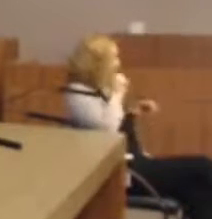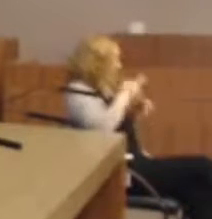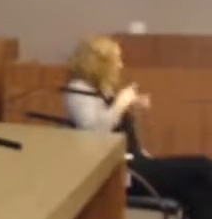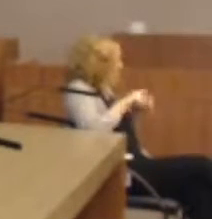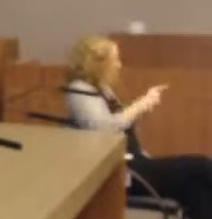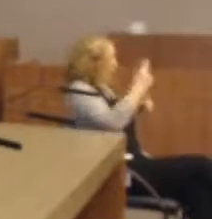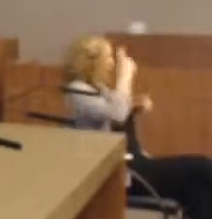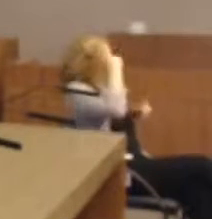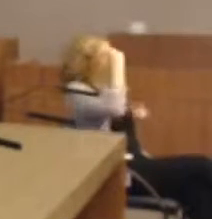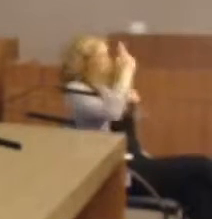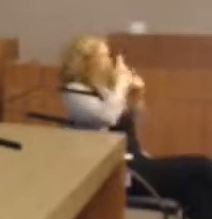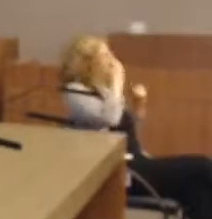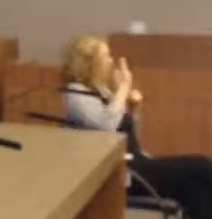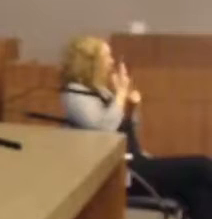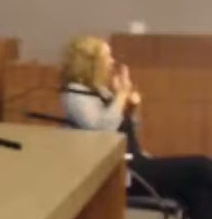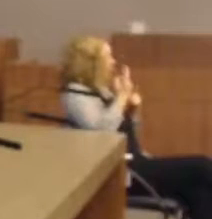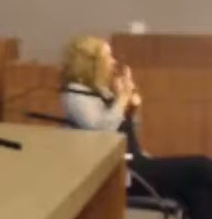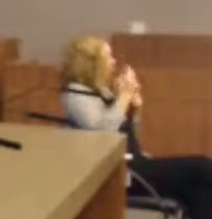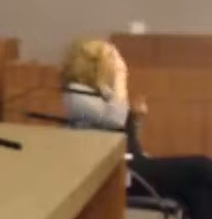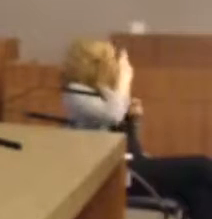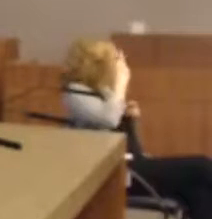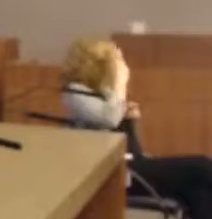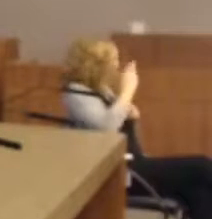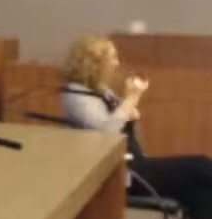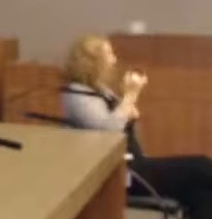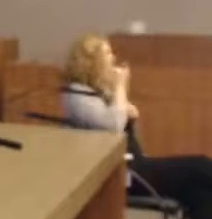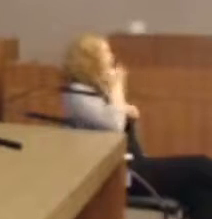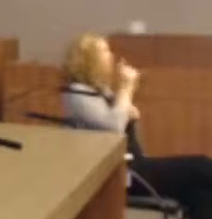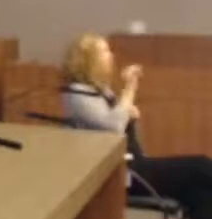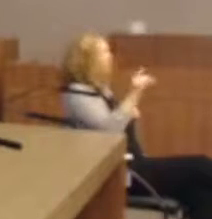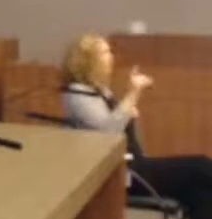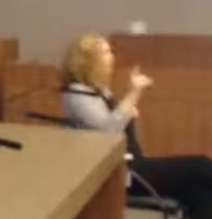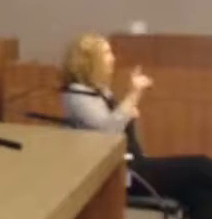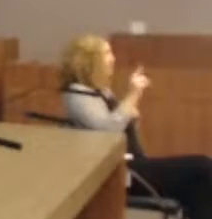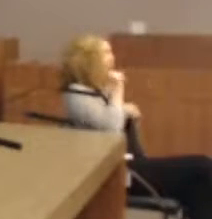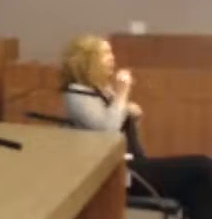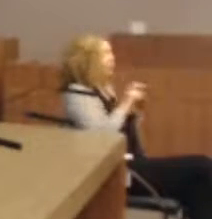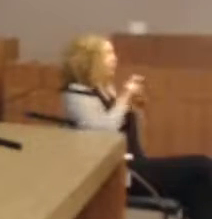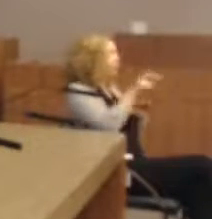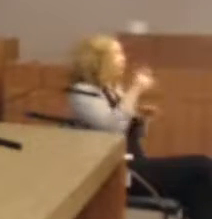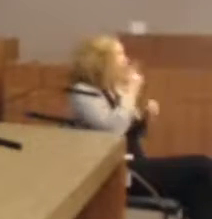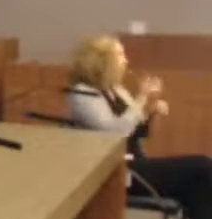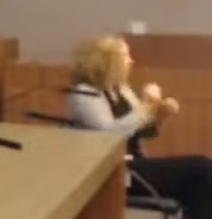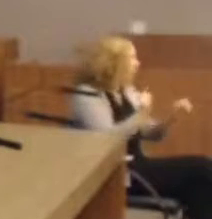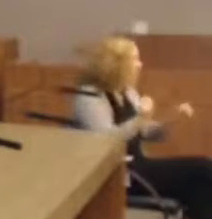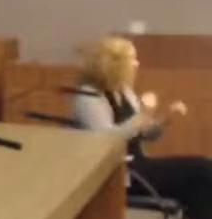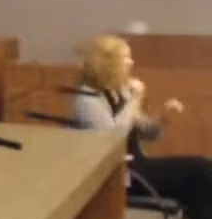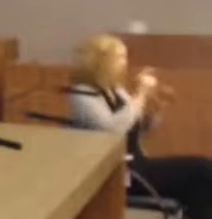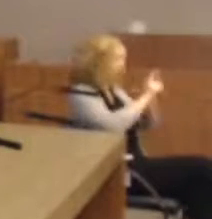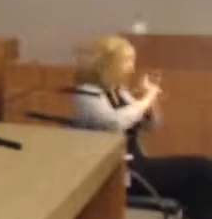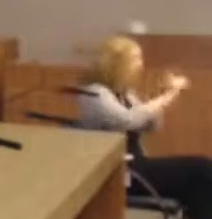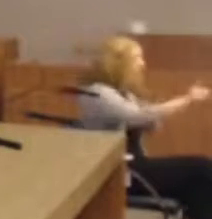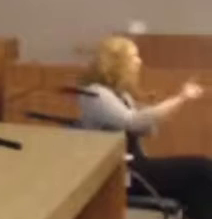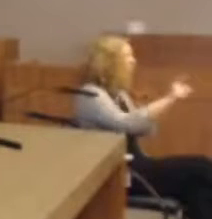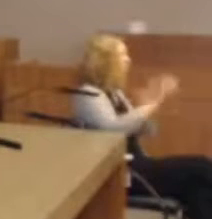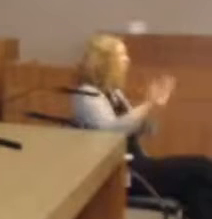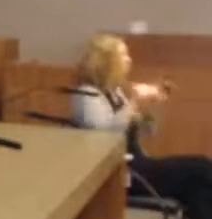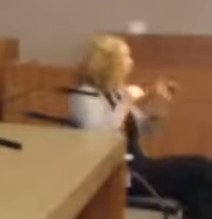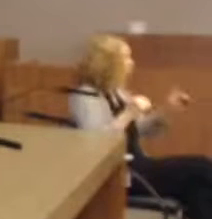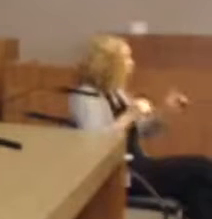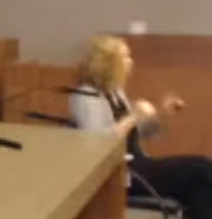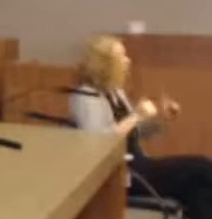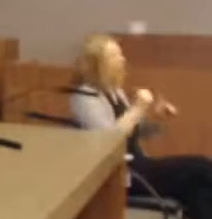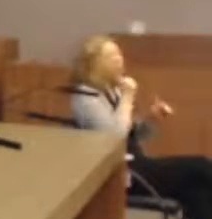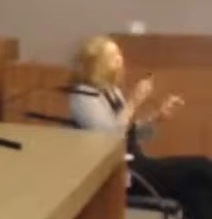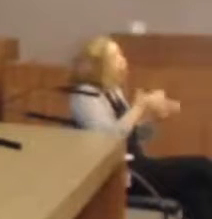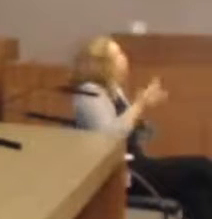think rationally, because if it did, you wouldn't jump to safety. You wouldn't run out of a room. You wouldn't do the kinds of things that you